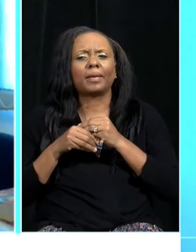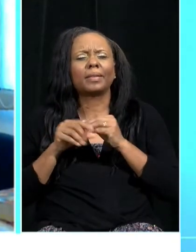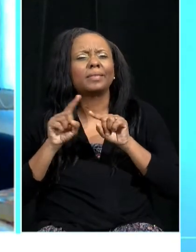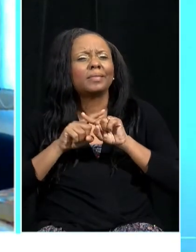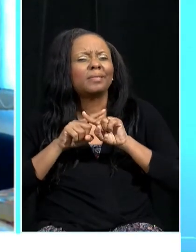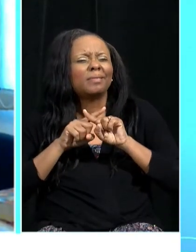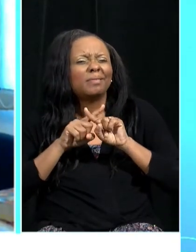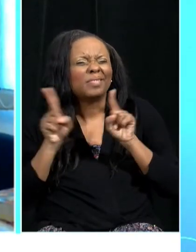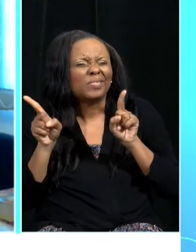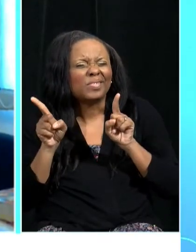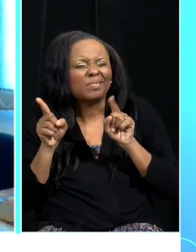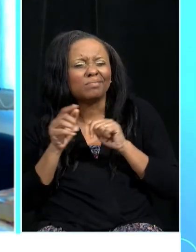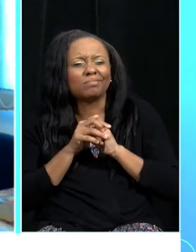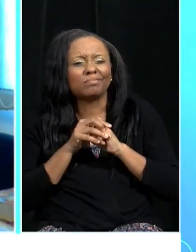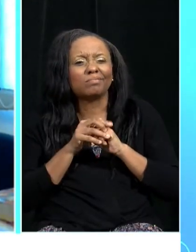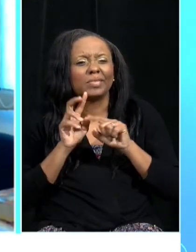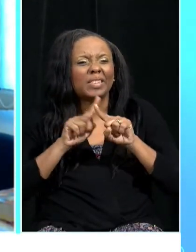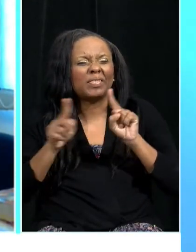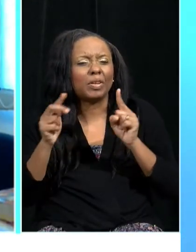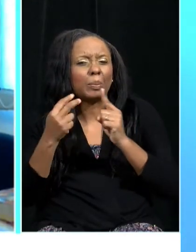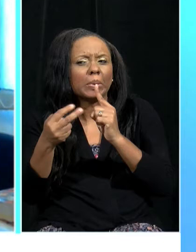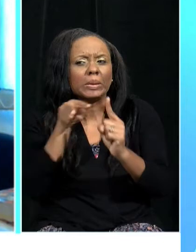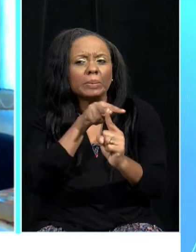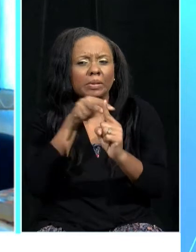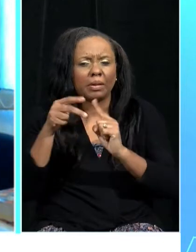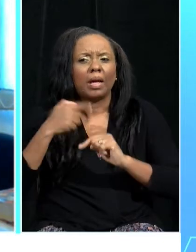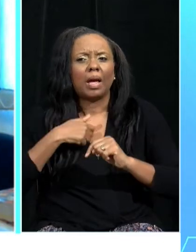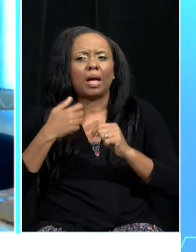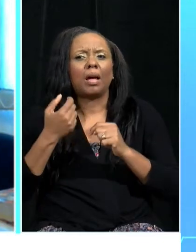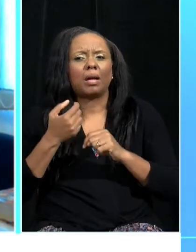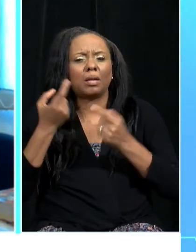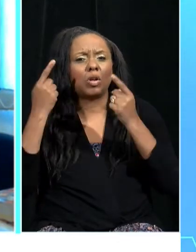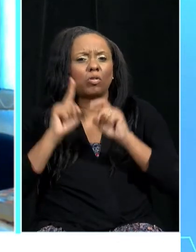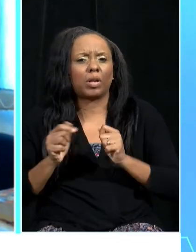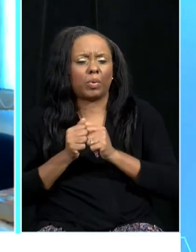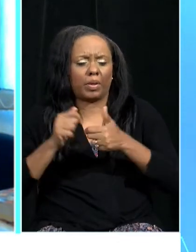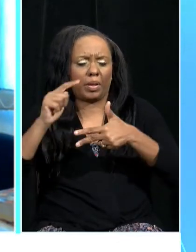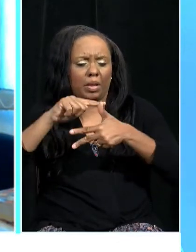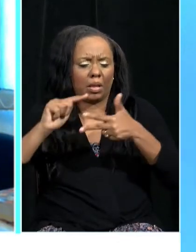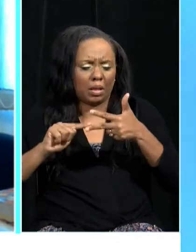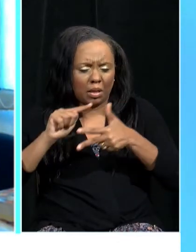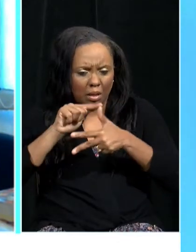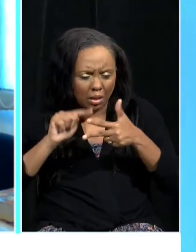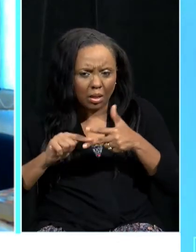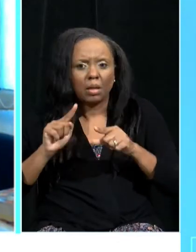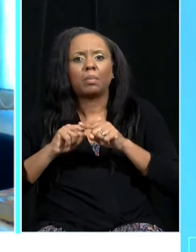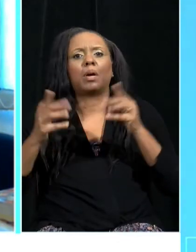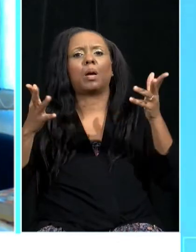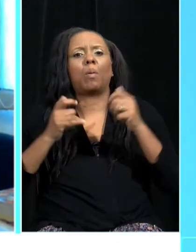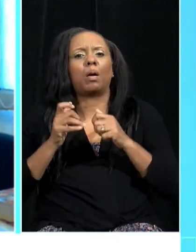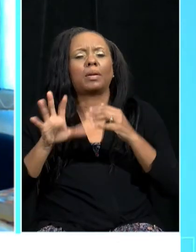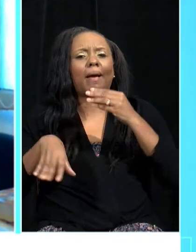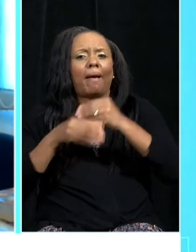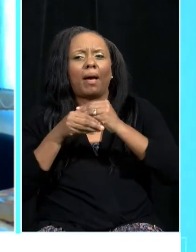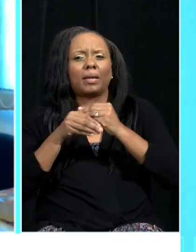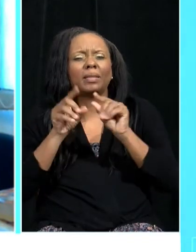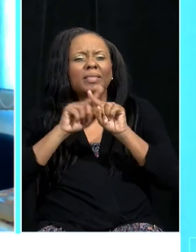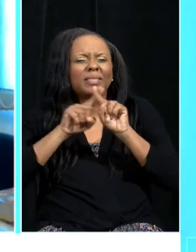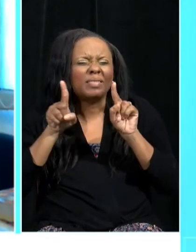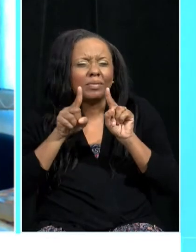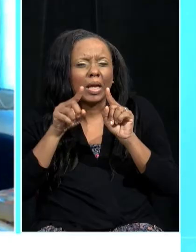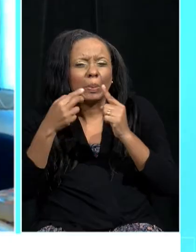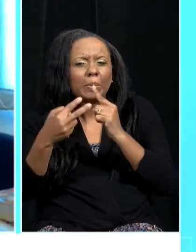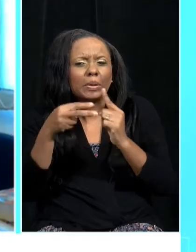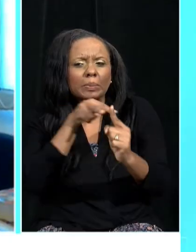even as I agree with the general gist of what has been said. Sometimes I think we need to